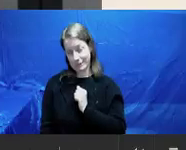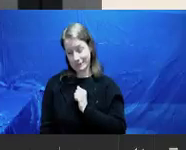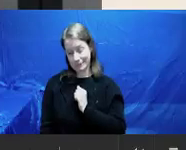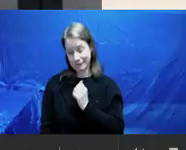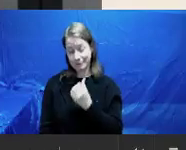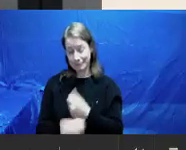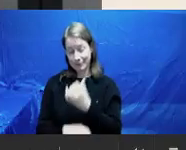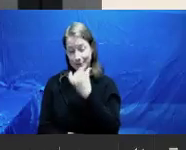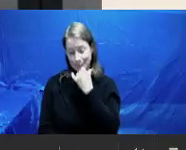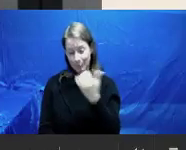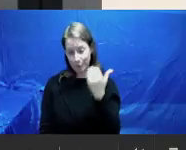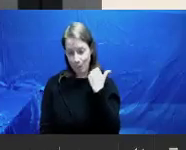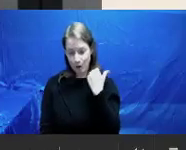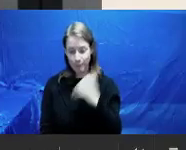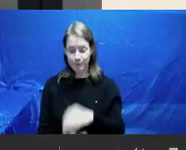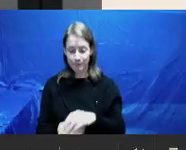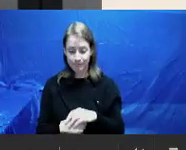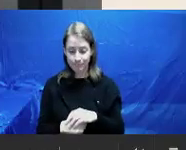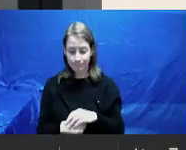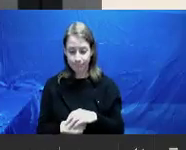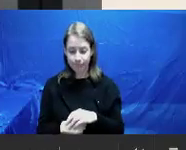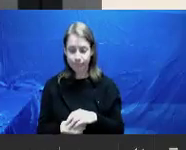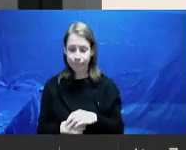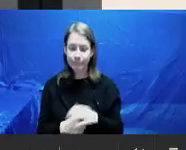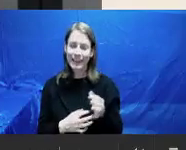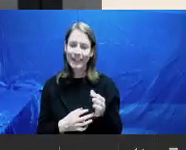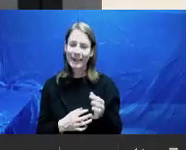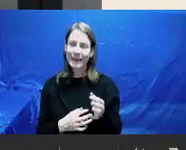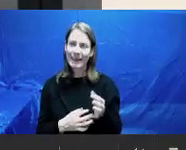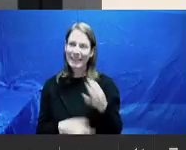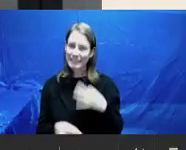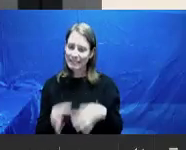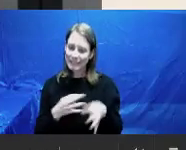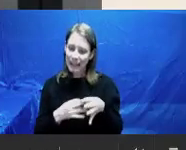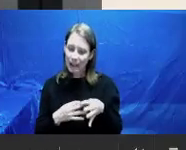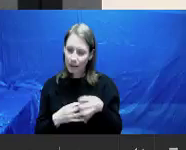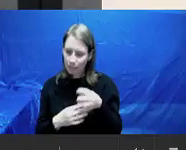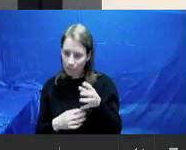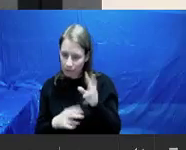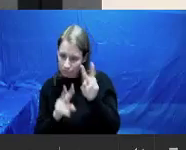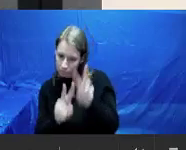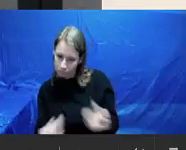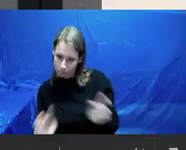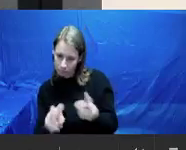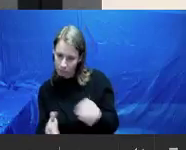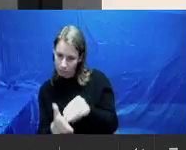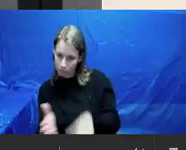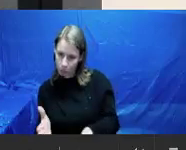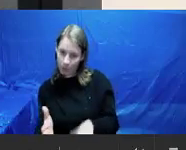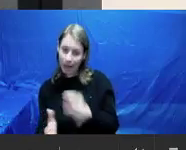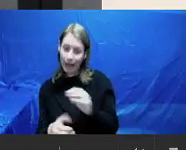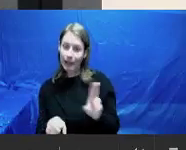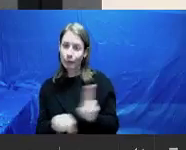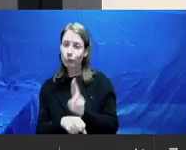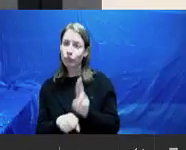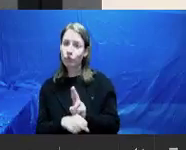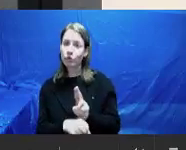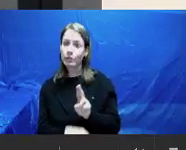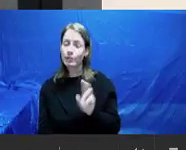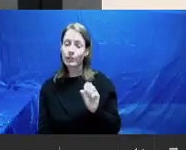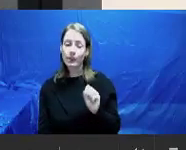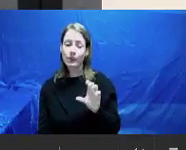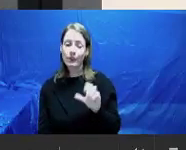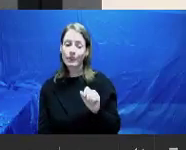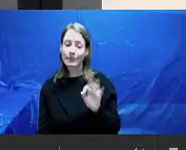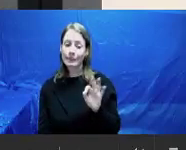about starting right where my students are at and scaffolding them towards some end, exit point